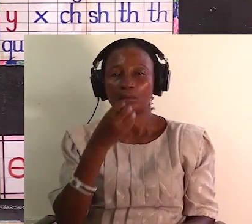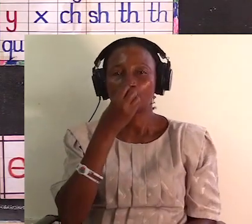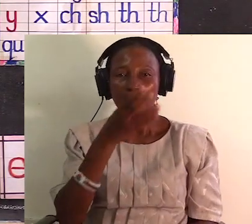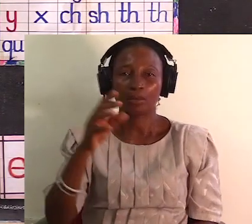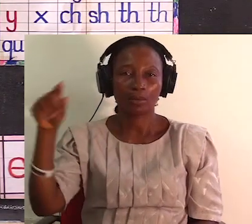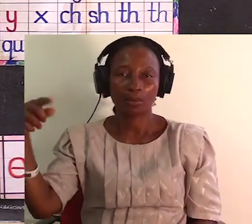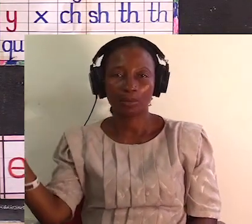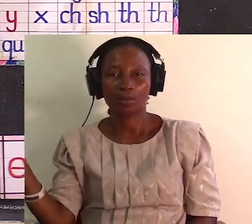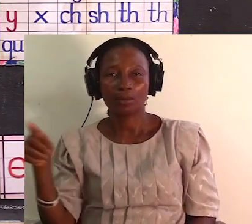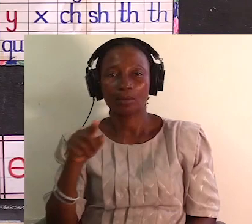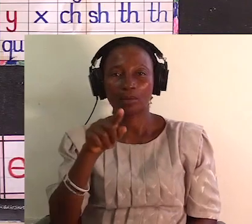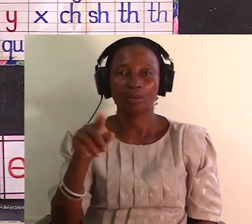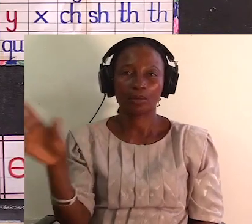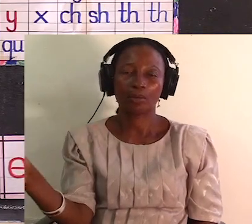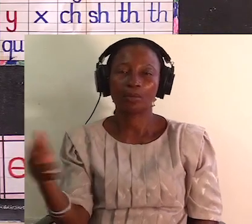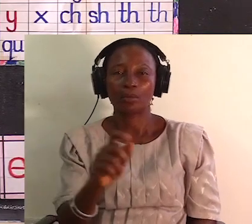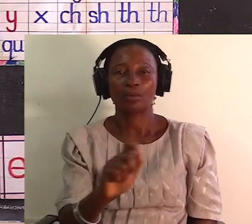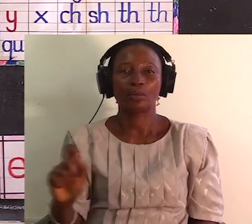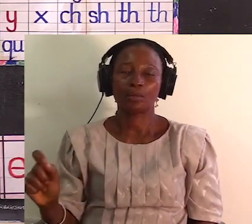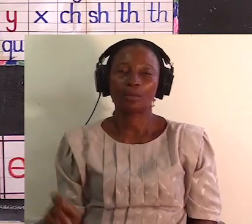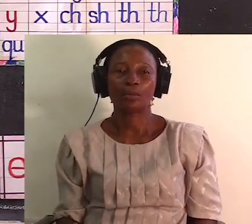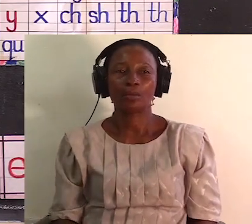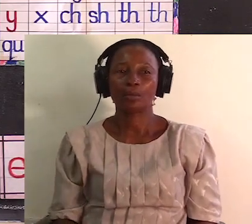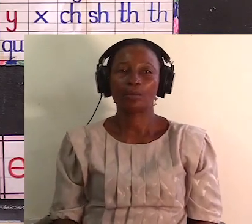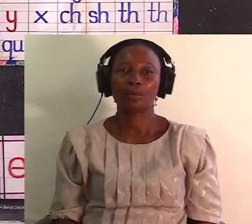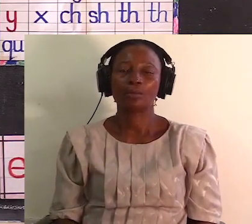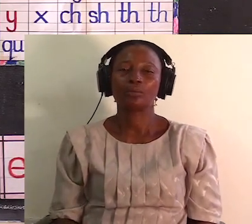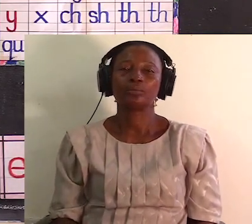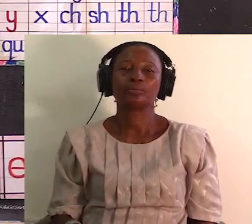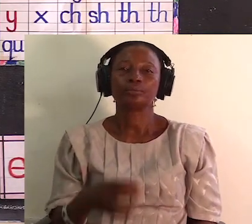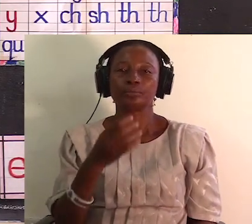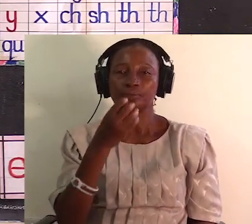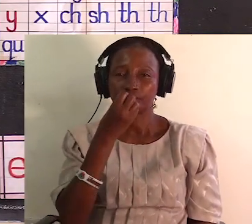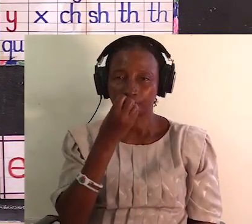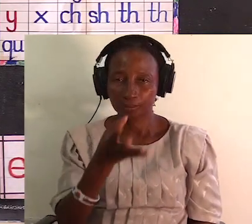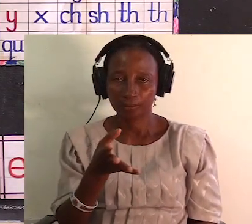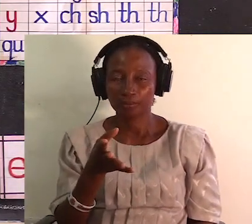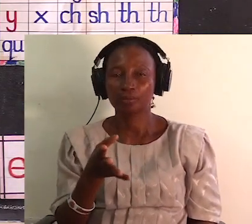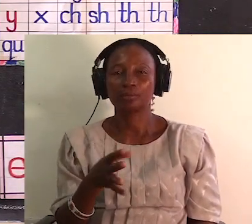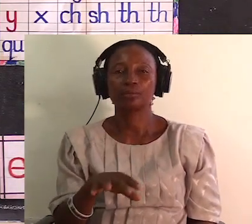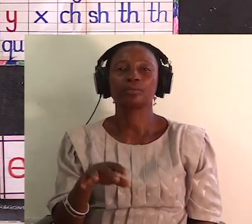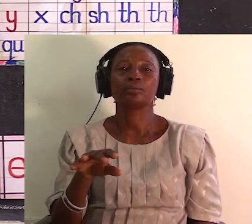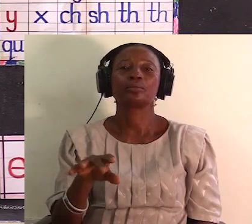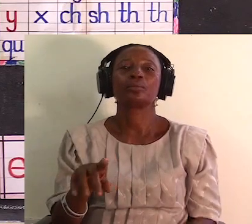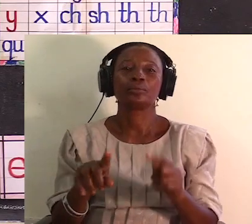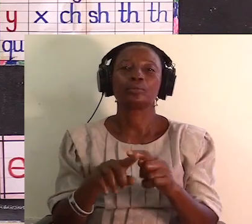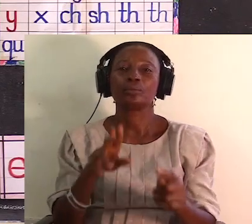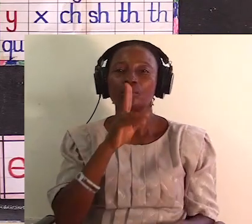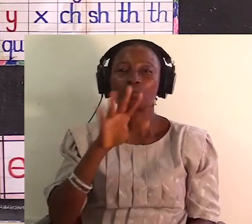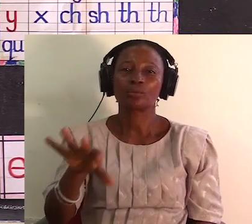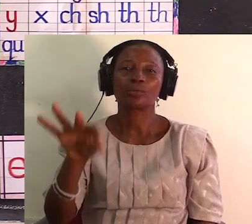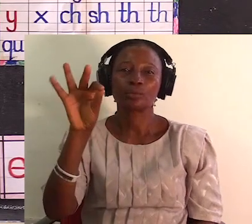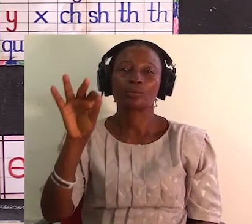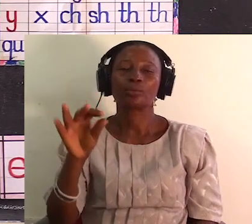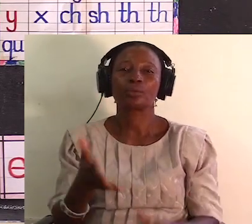But now I'm talking to those who choose to take card A. I'm